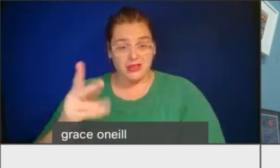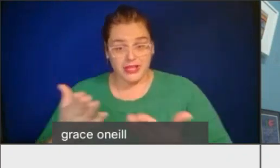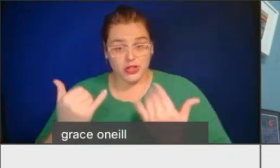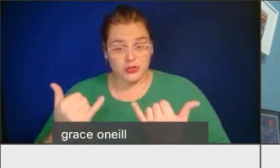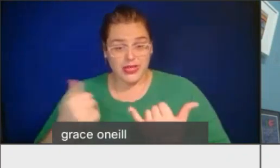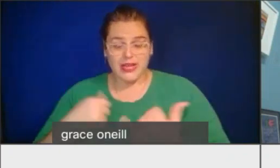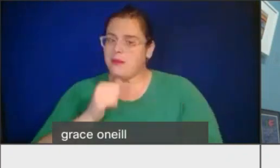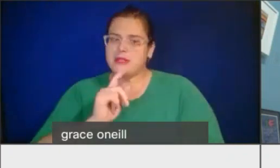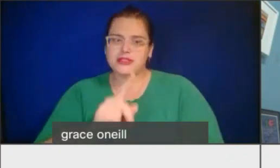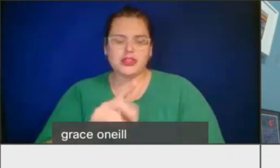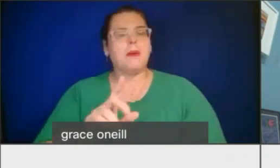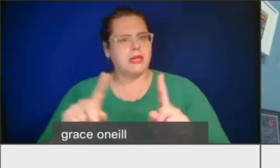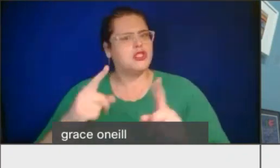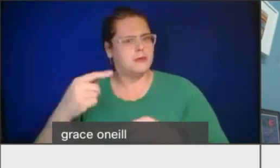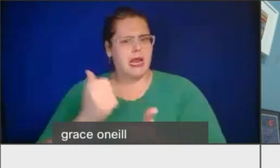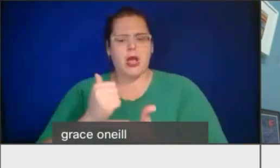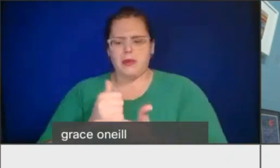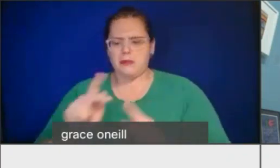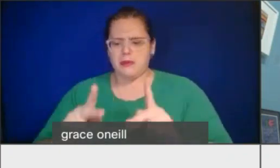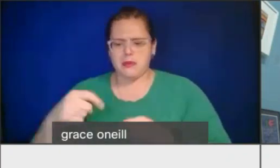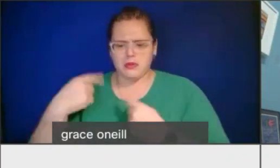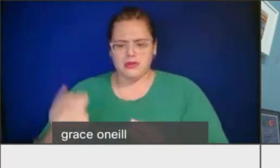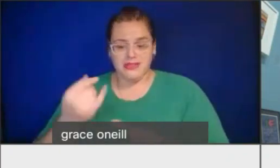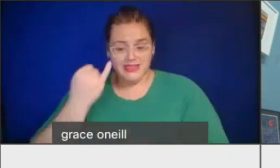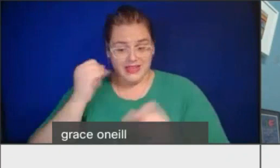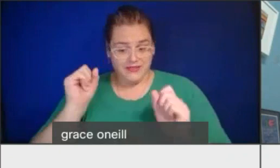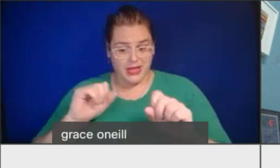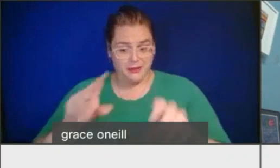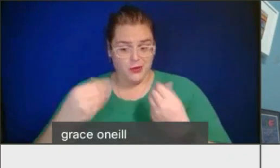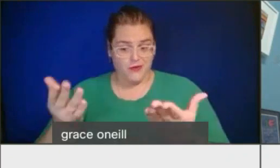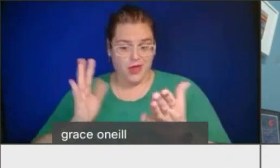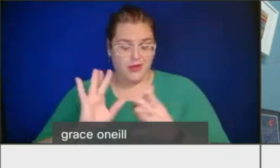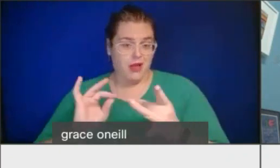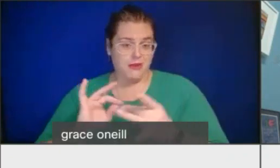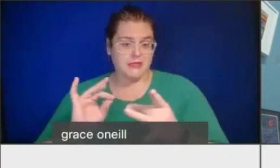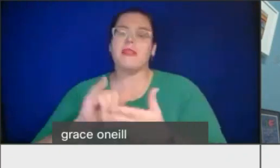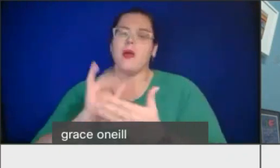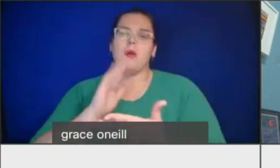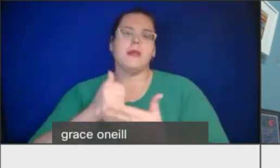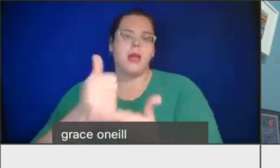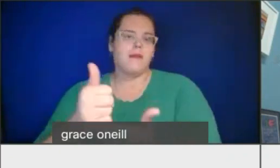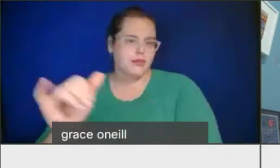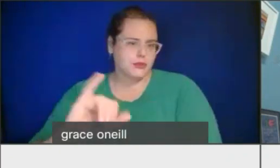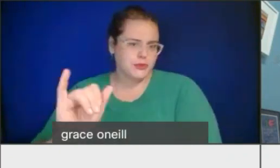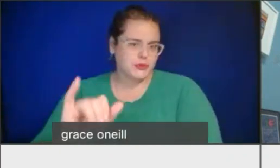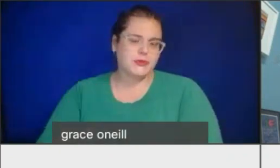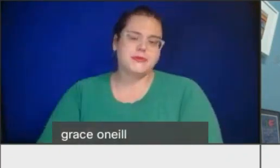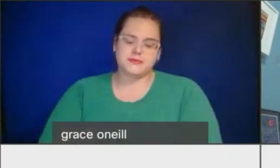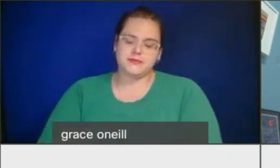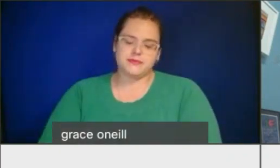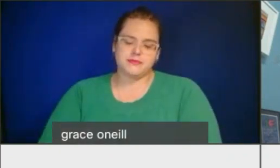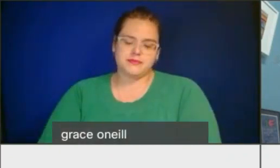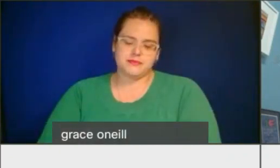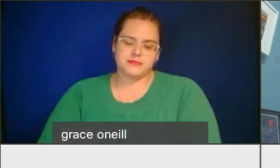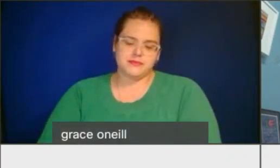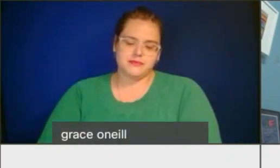she's available to provide any comments on that, that would be helpful as well. Because I know she has talked about the challenge